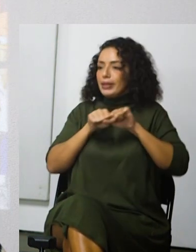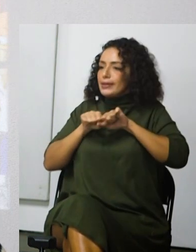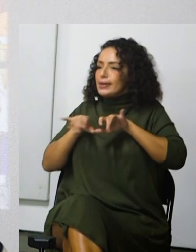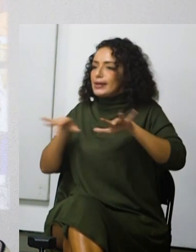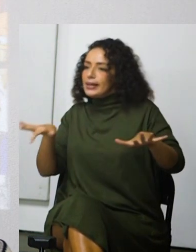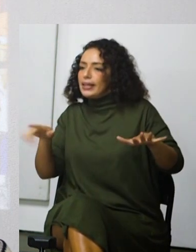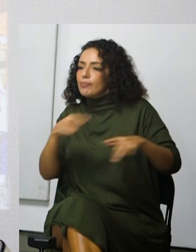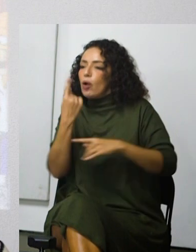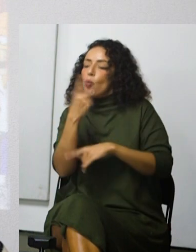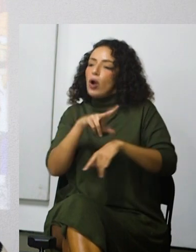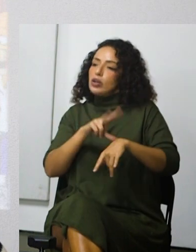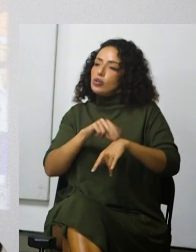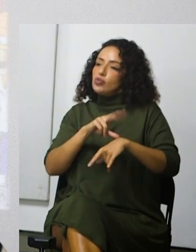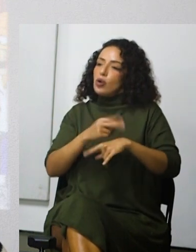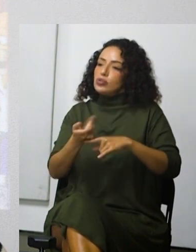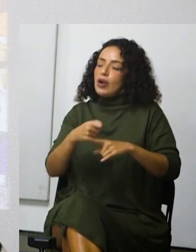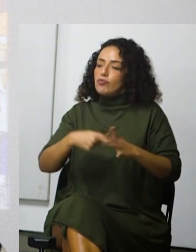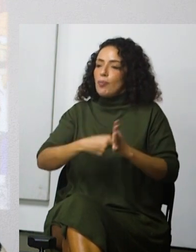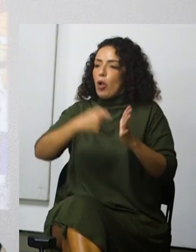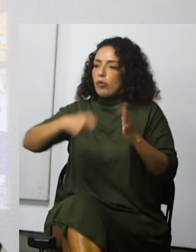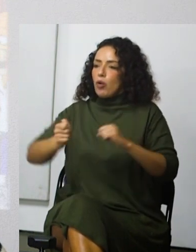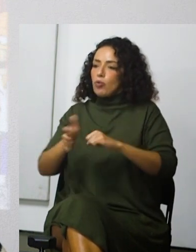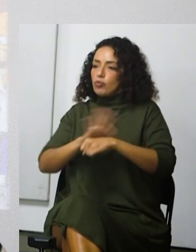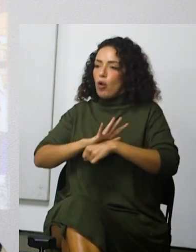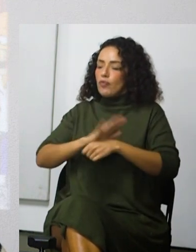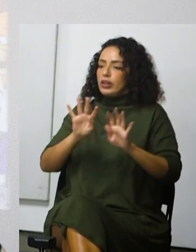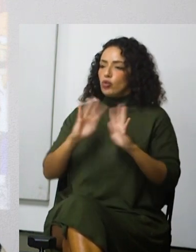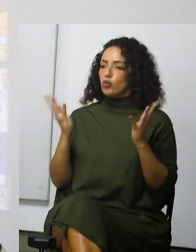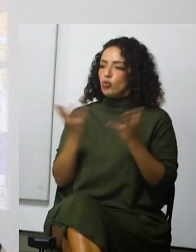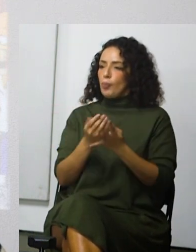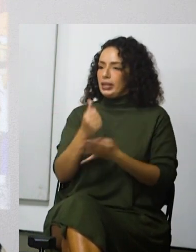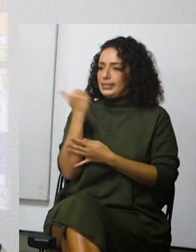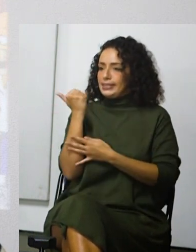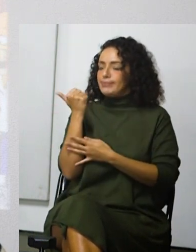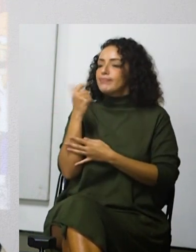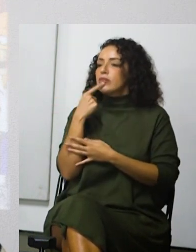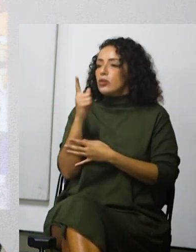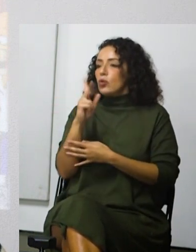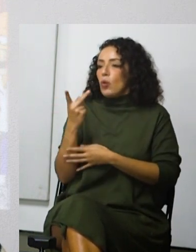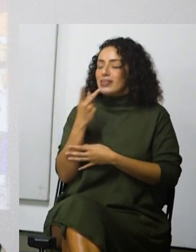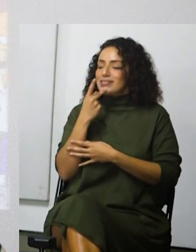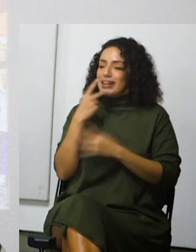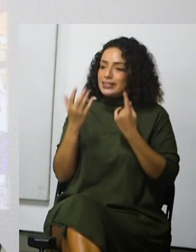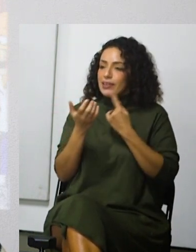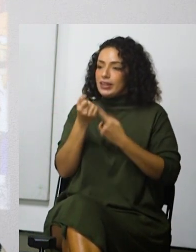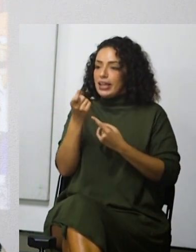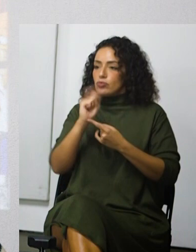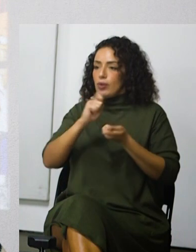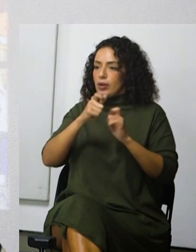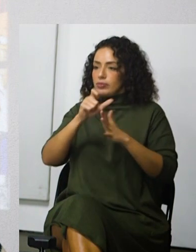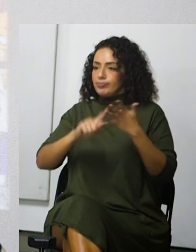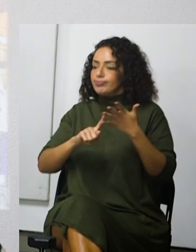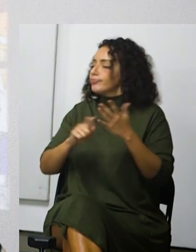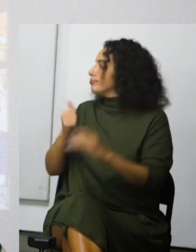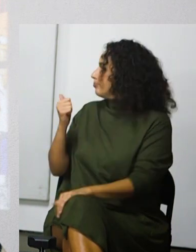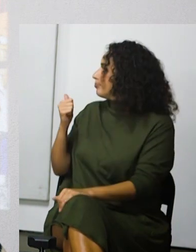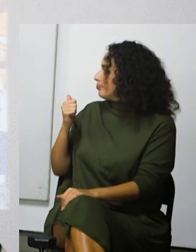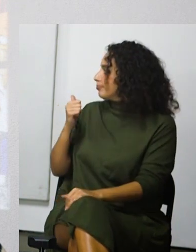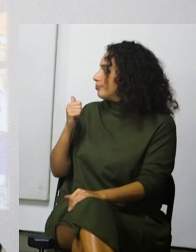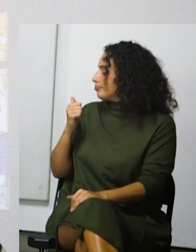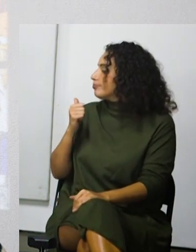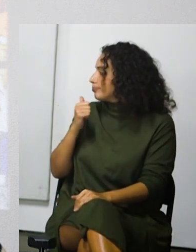COVID committee, outlining the, quote, secondary gain of being disabled. Maybe some of you remember this.